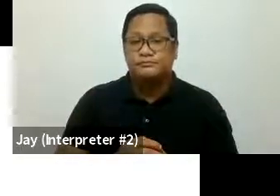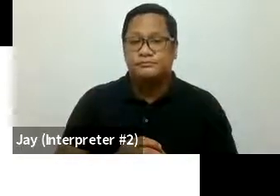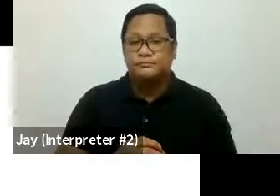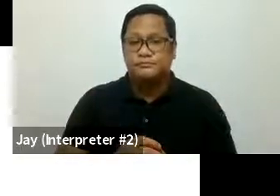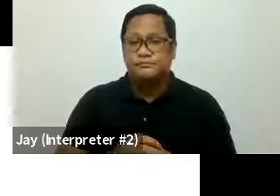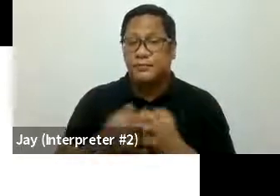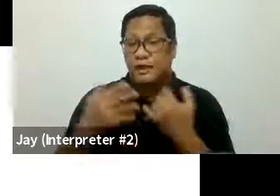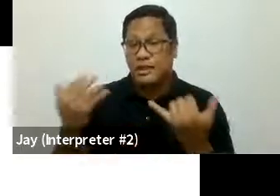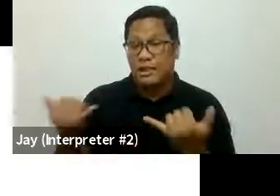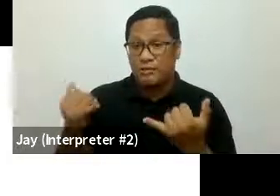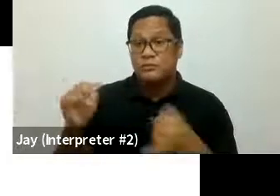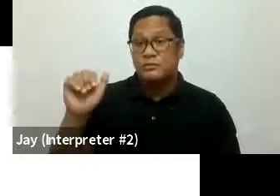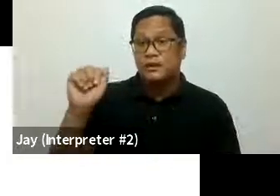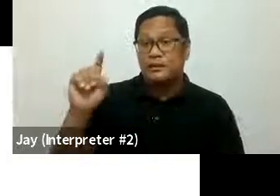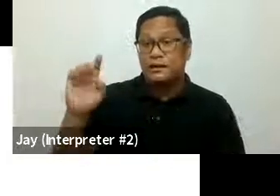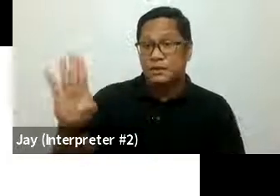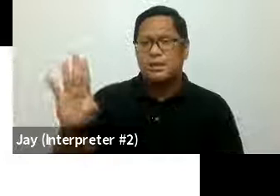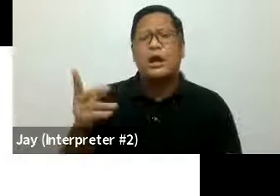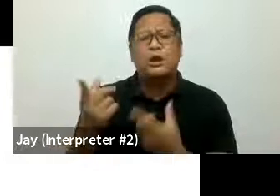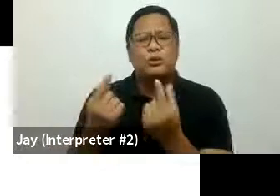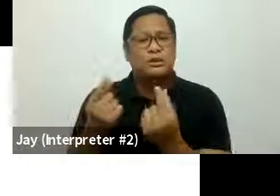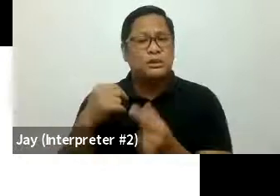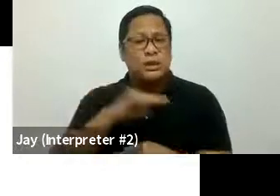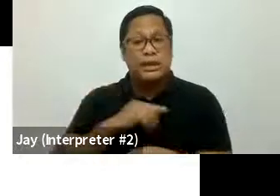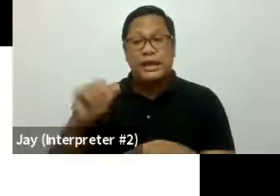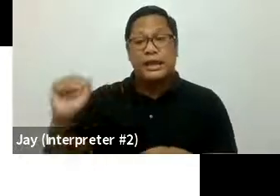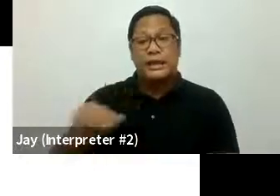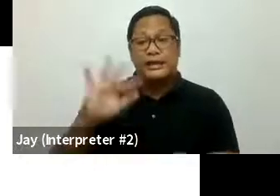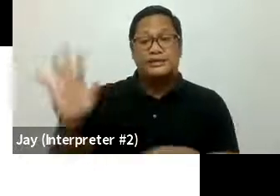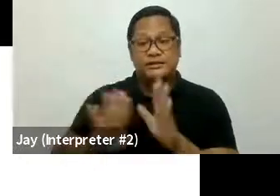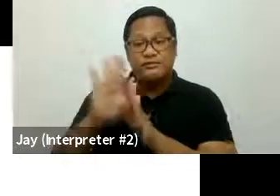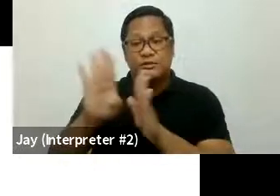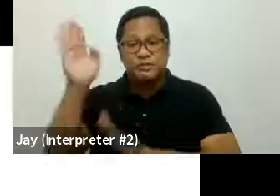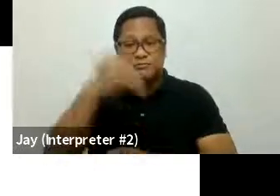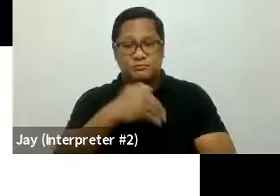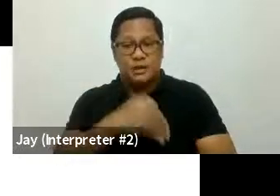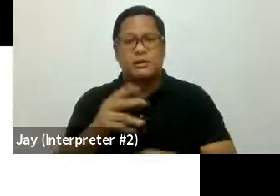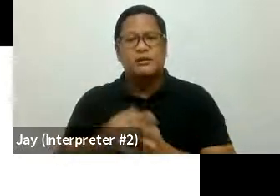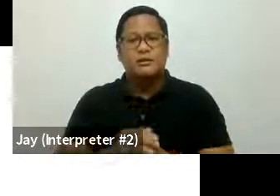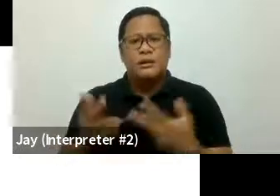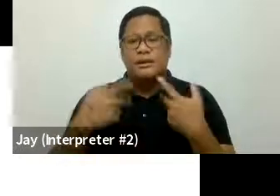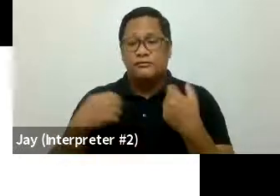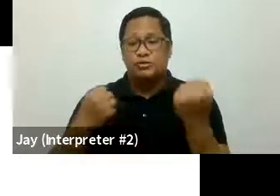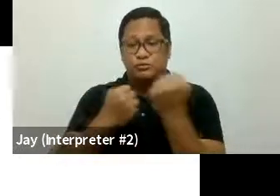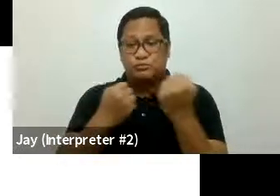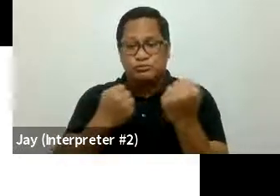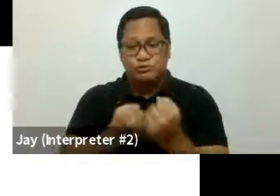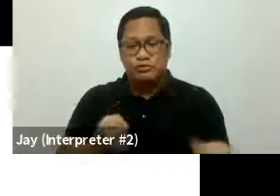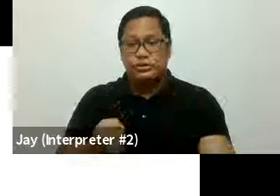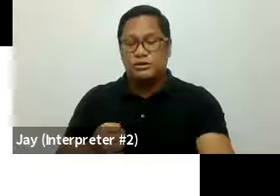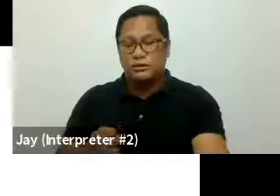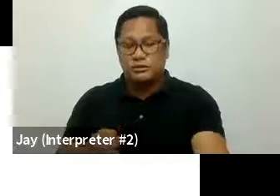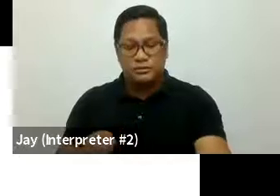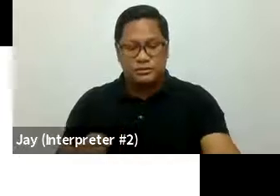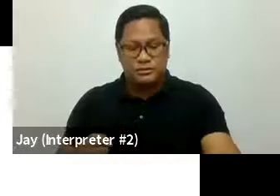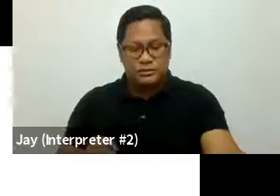So ADB, okay, what have we done? The Asian Development Bank. So we have supported developing member countries in